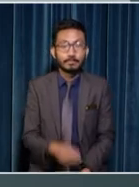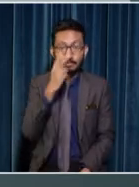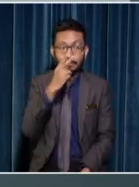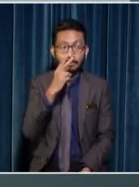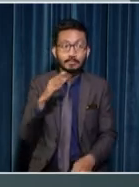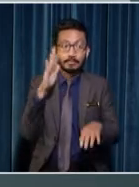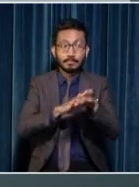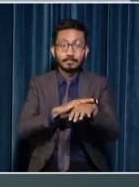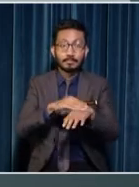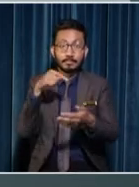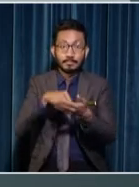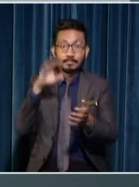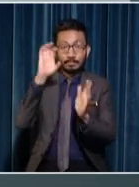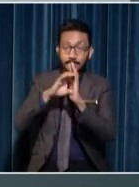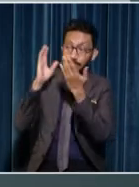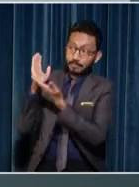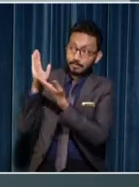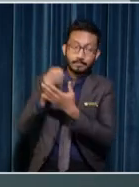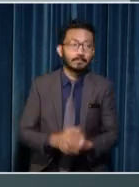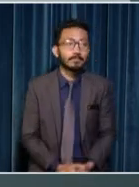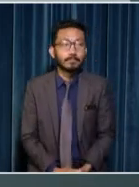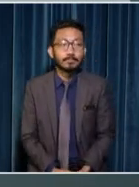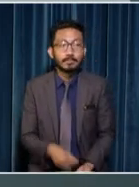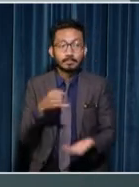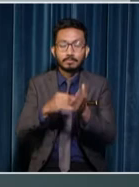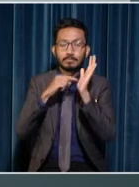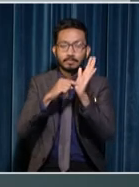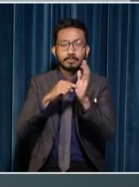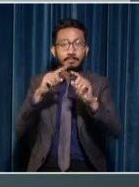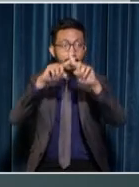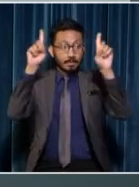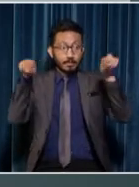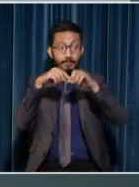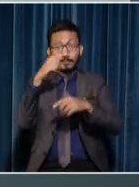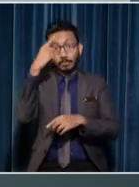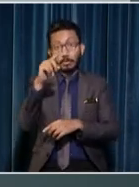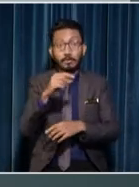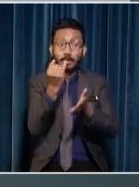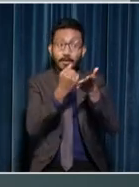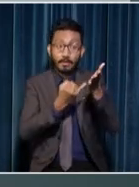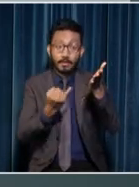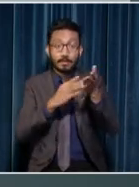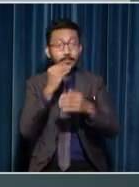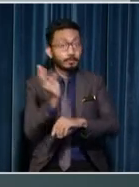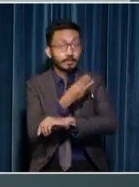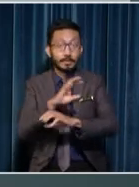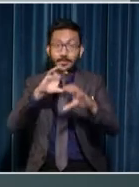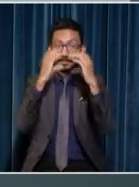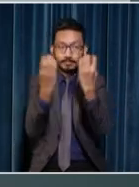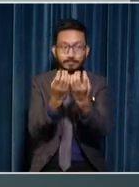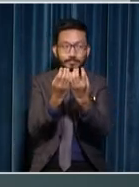shows a banner for an art and music class. This class is held